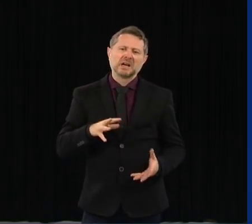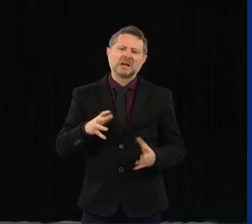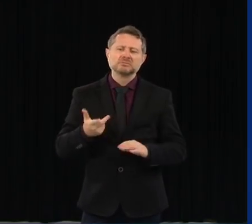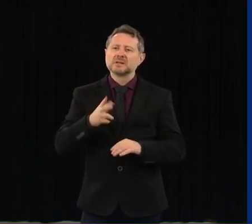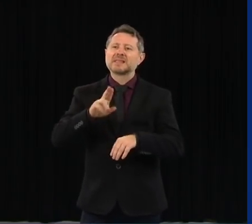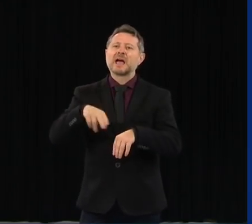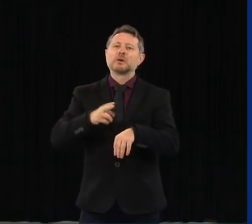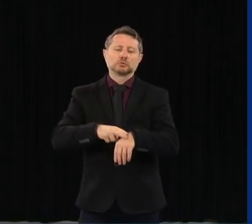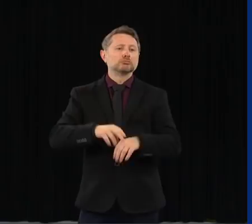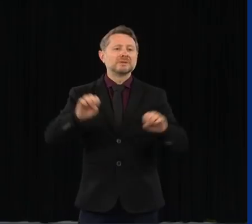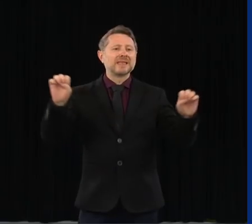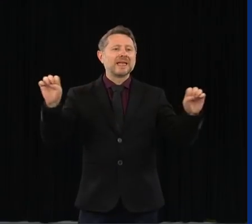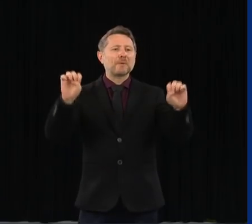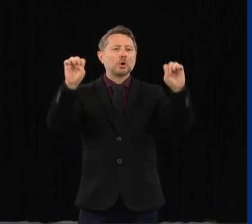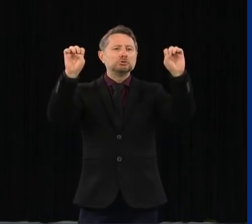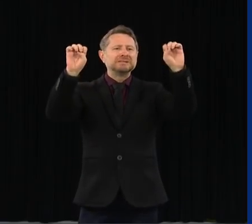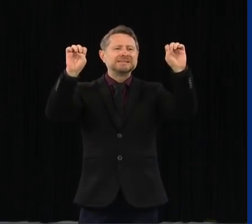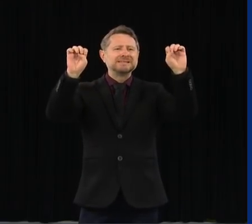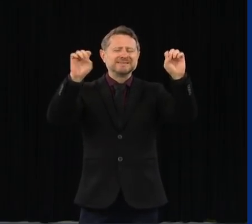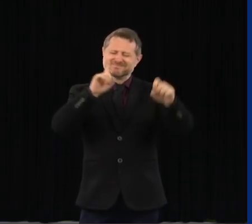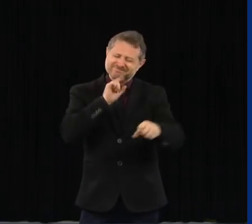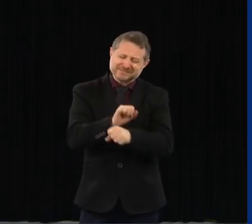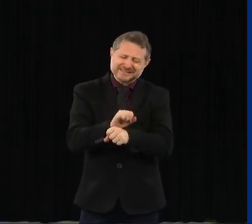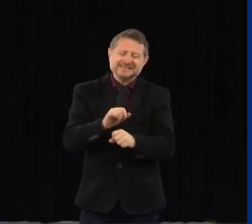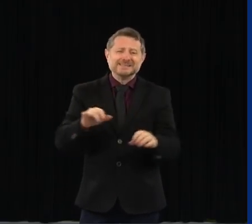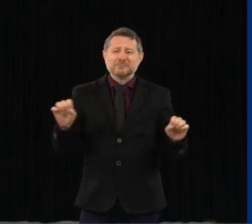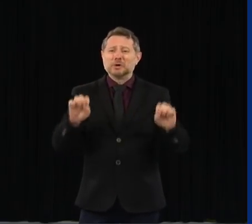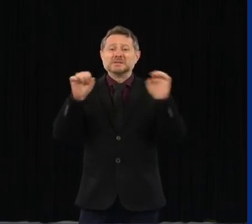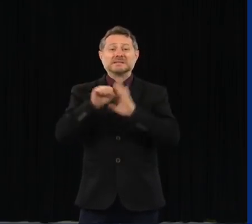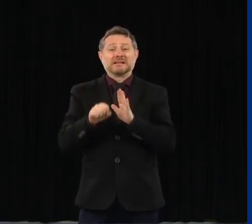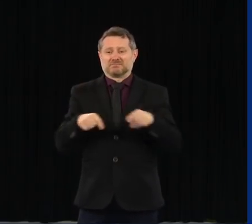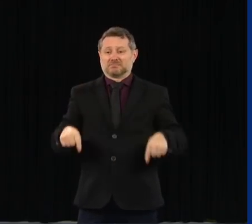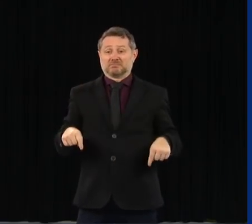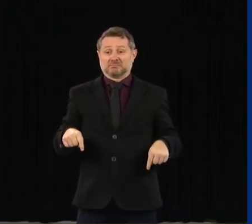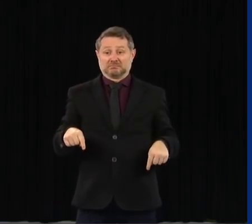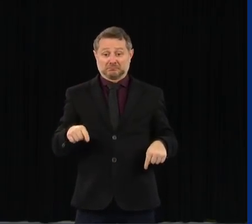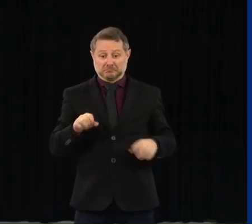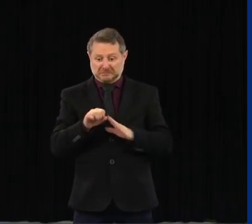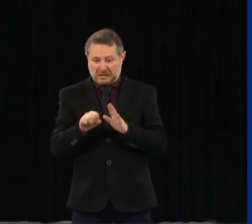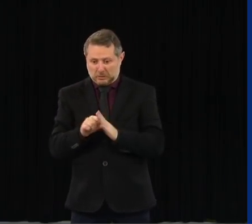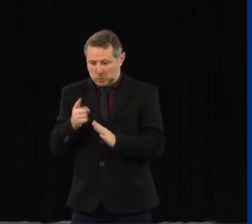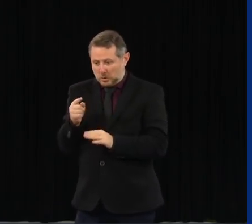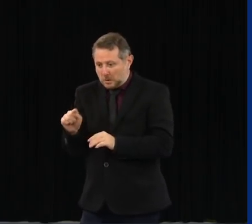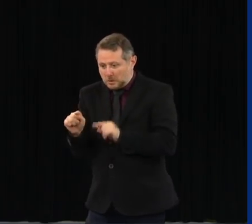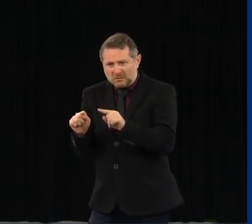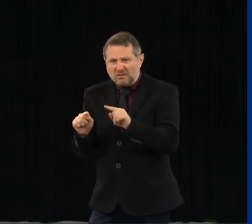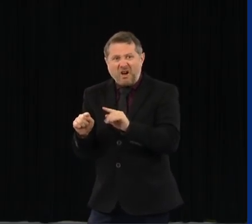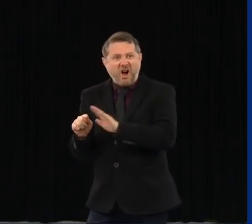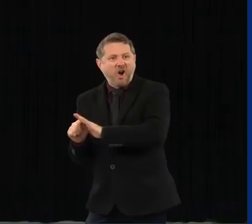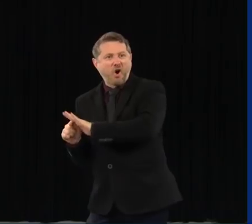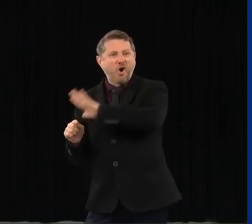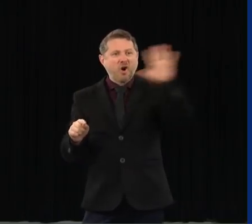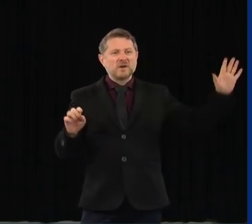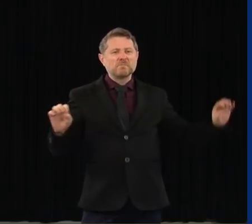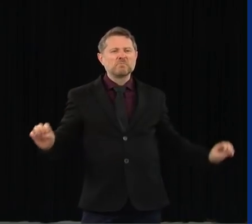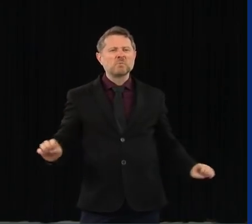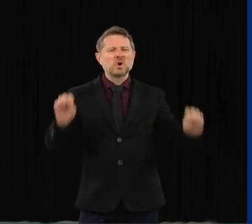emergency situation where the states need and welcome the federal